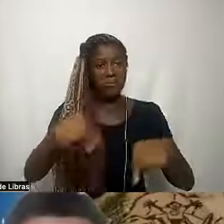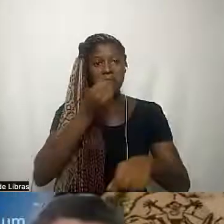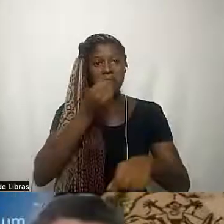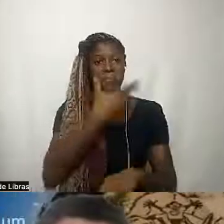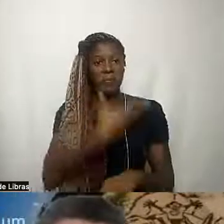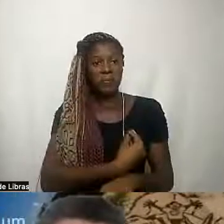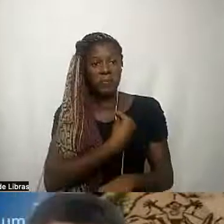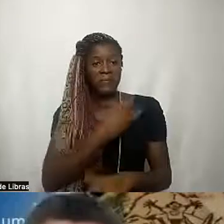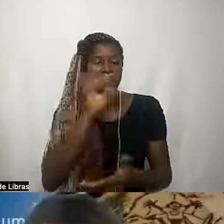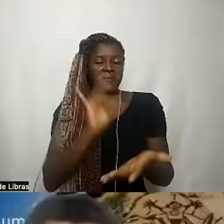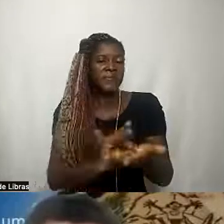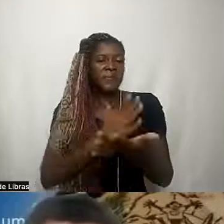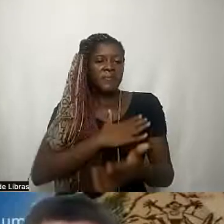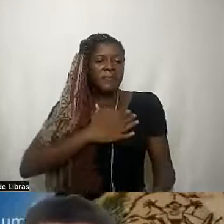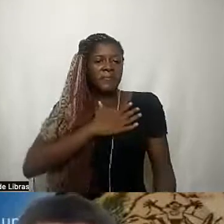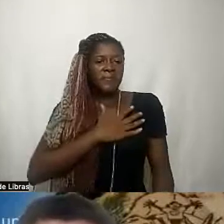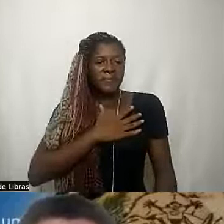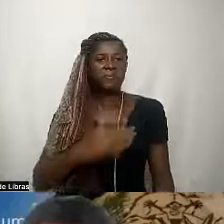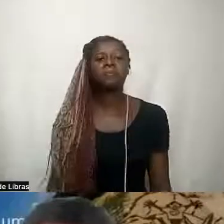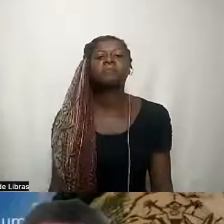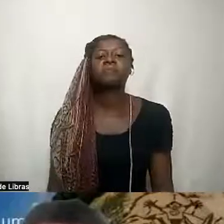talk and have this amazing conversation.